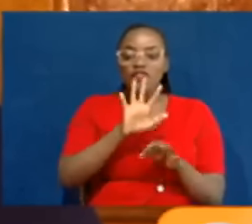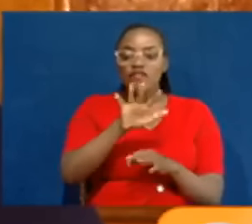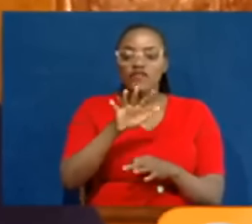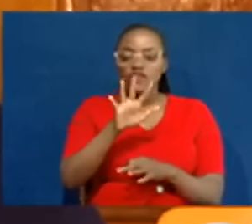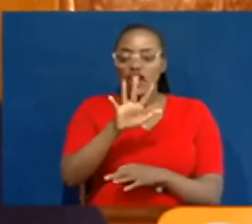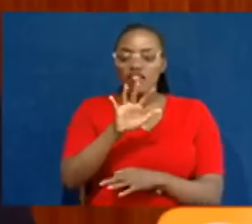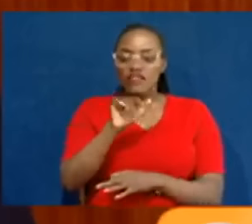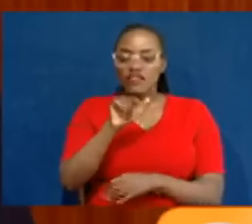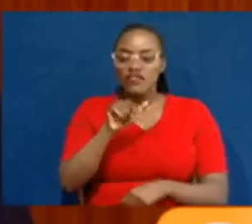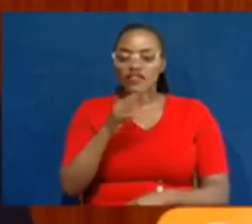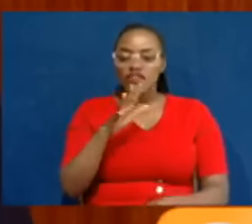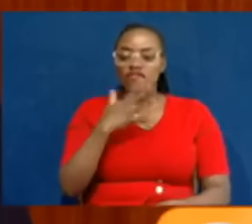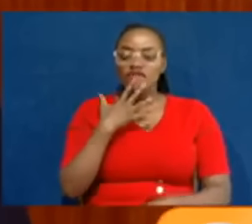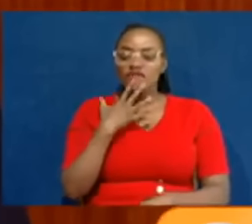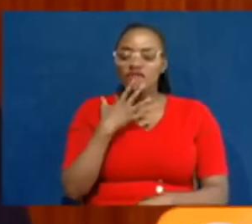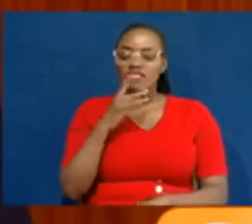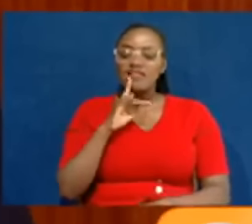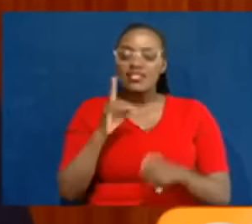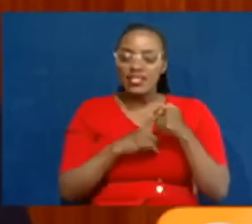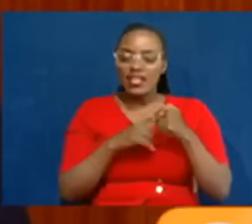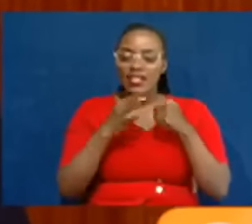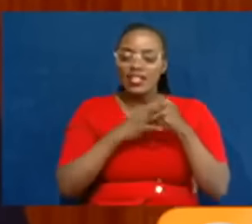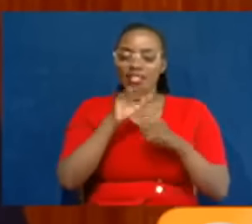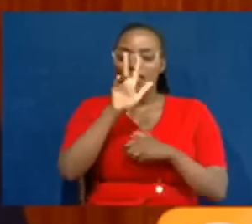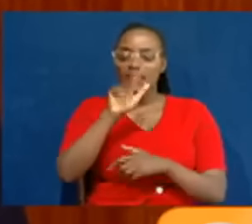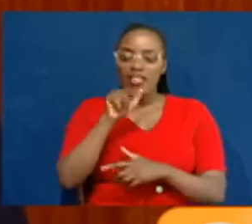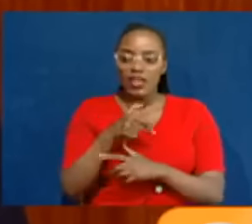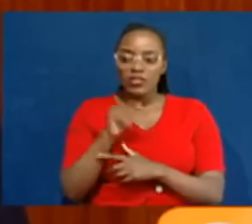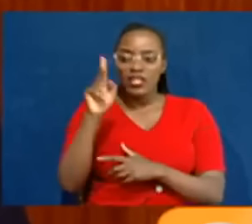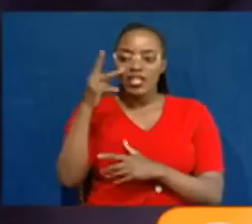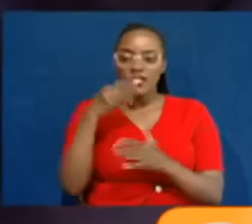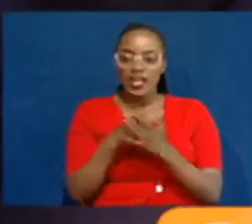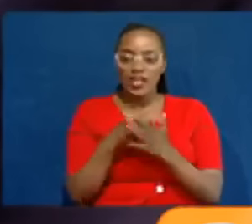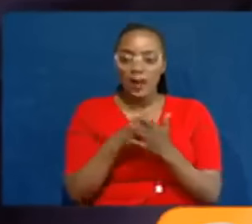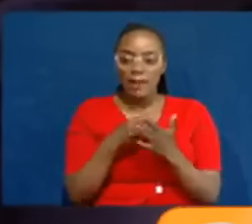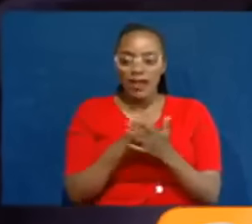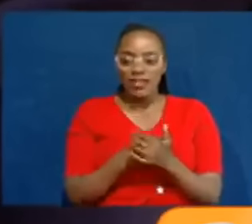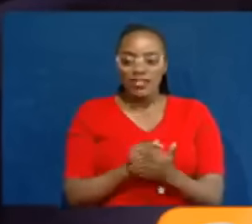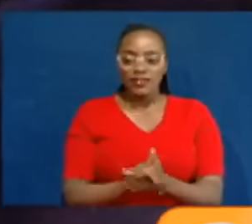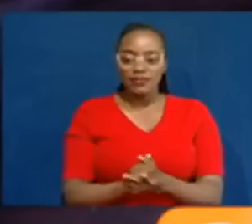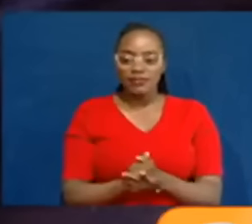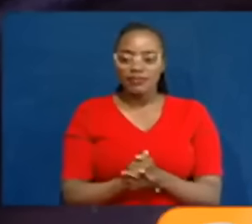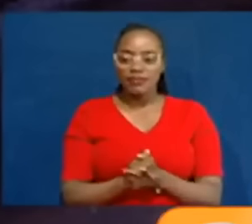$5,300, the equivalent of 683,000 Kenya shillings.